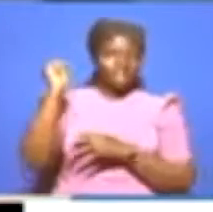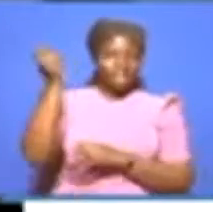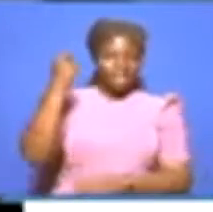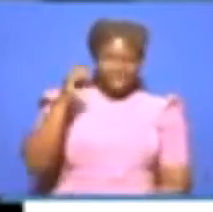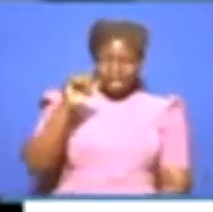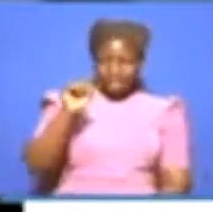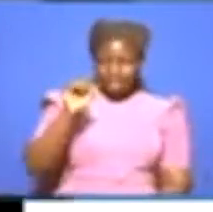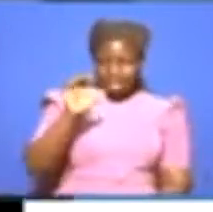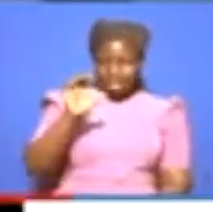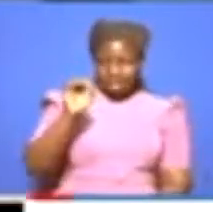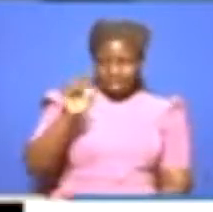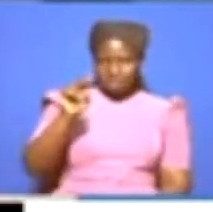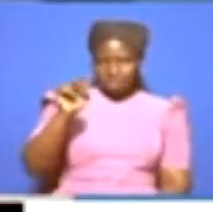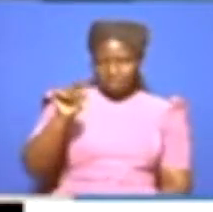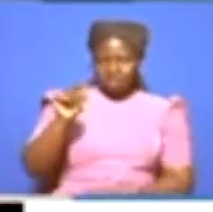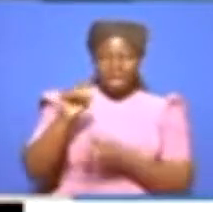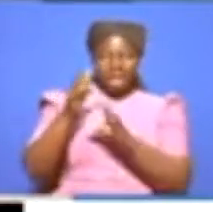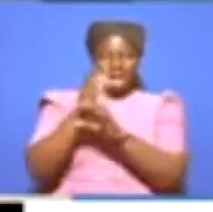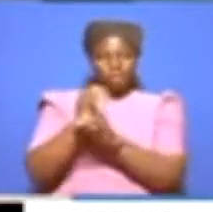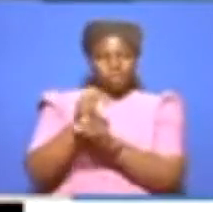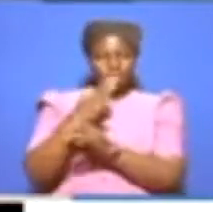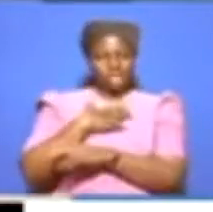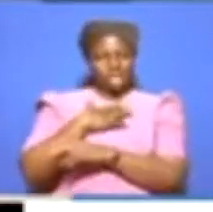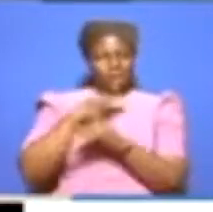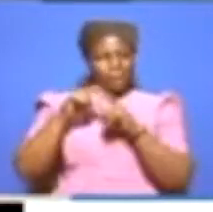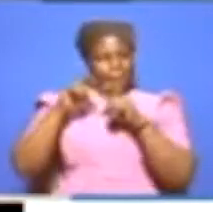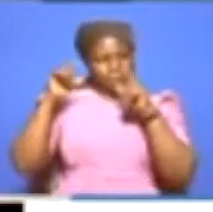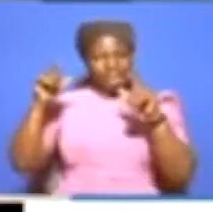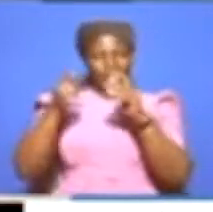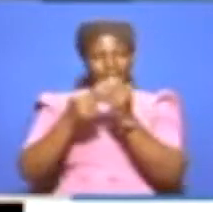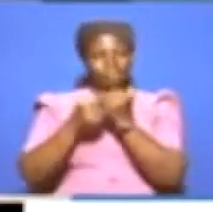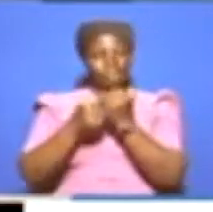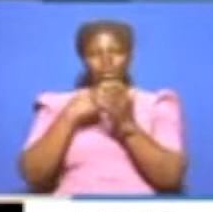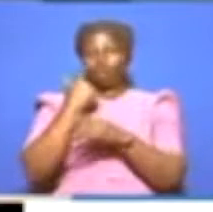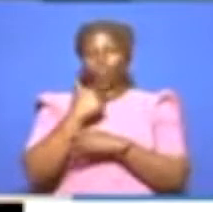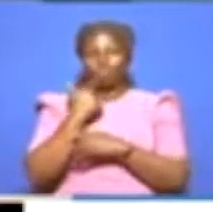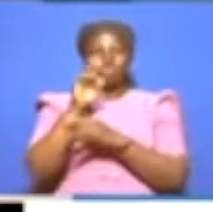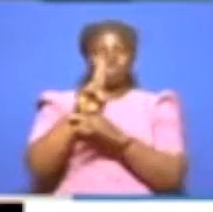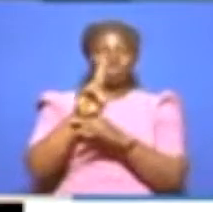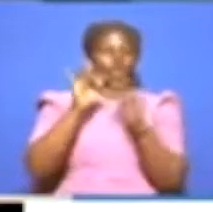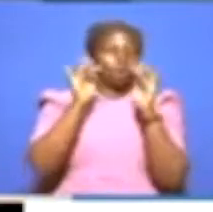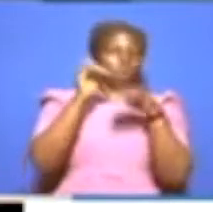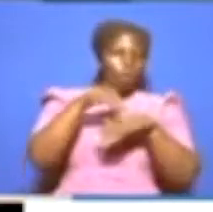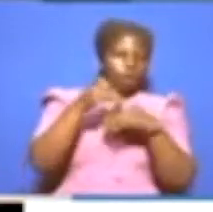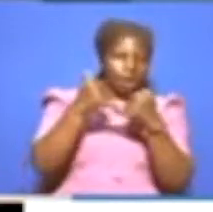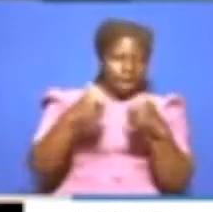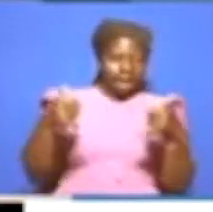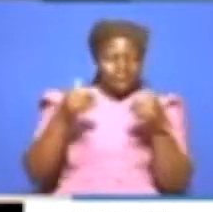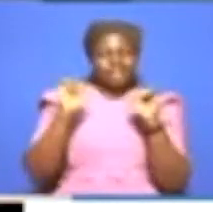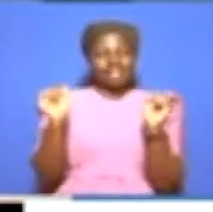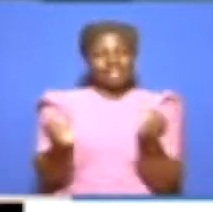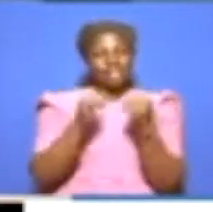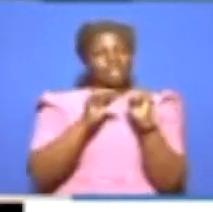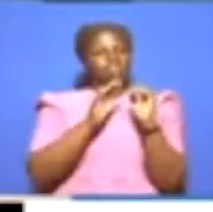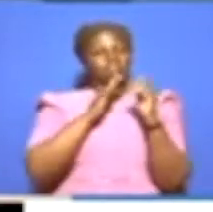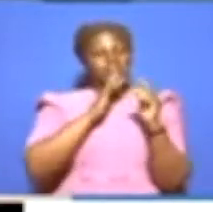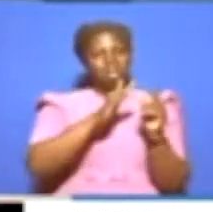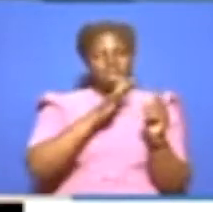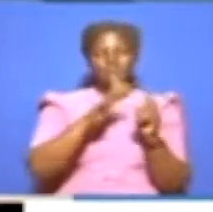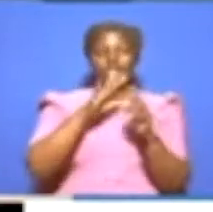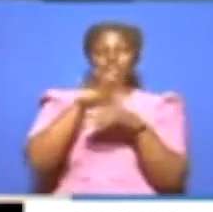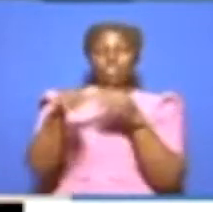of our greatest partner who have been spreading online safety throughout the country in all the 47 counties. And I'm glad to say